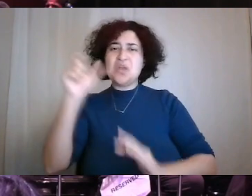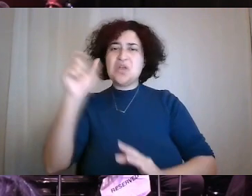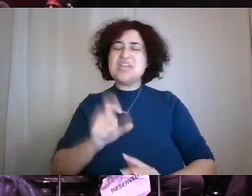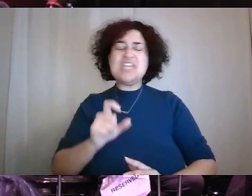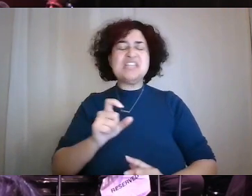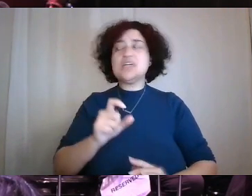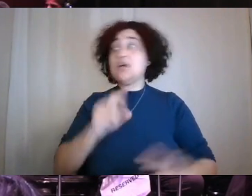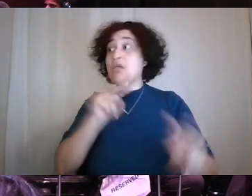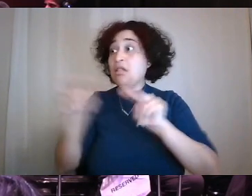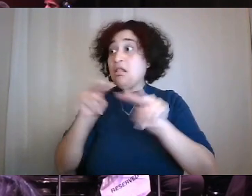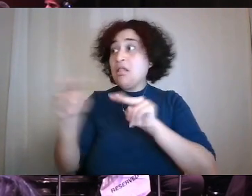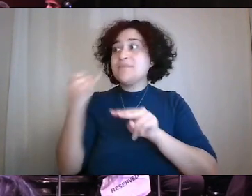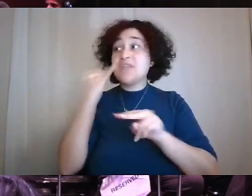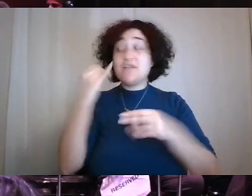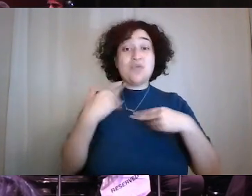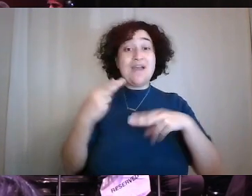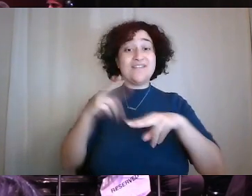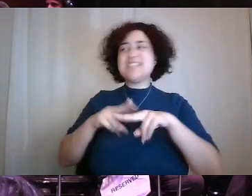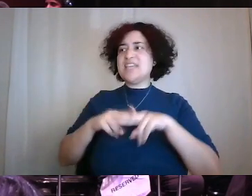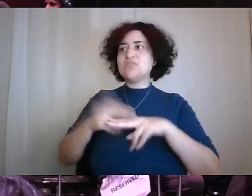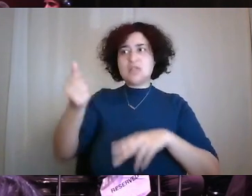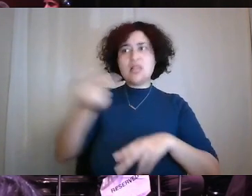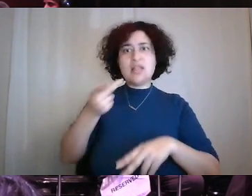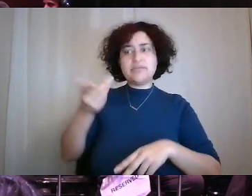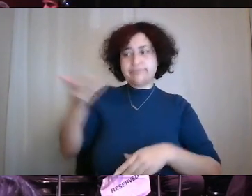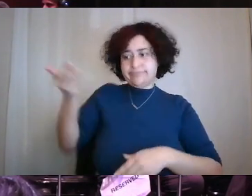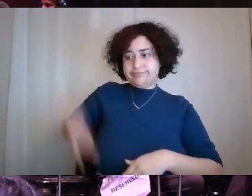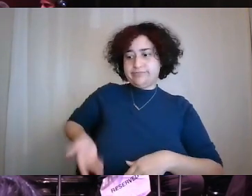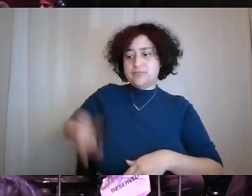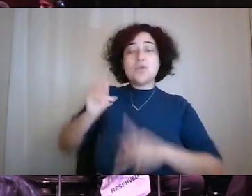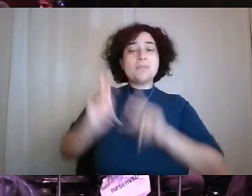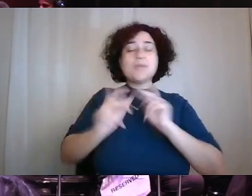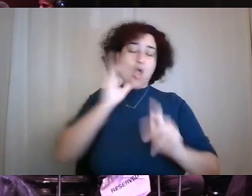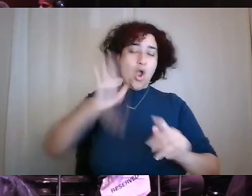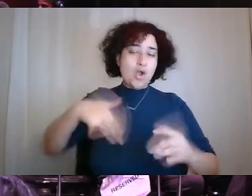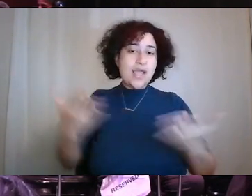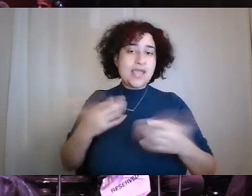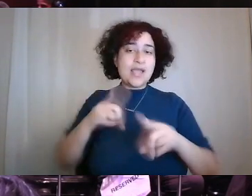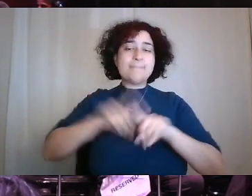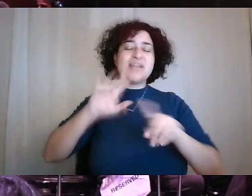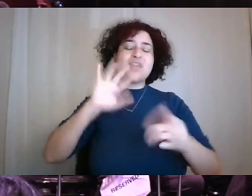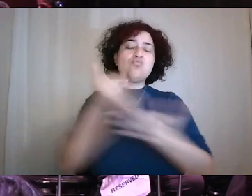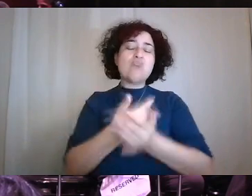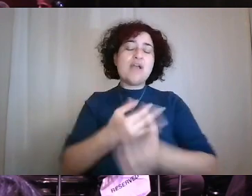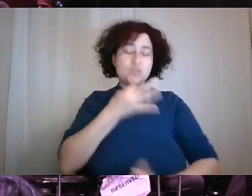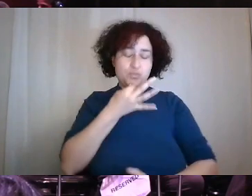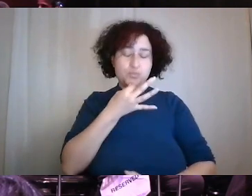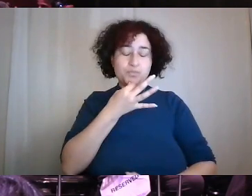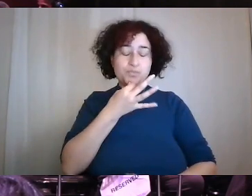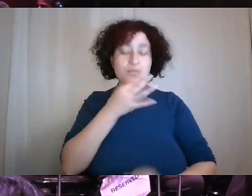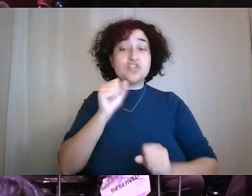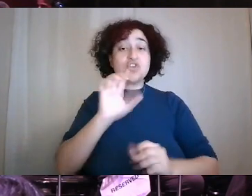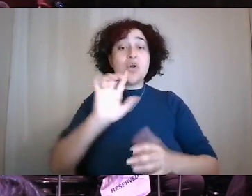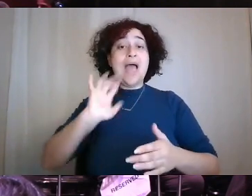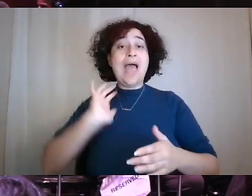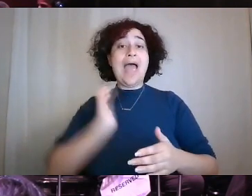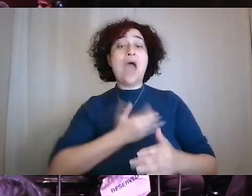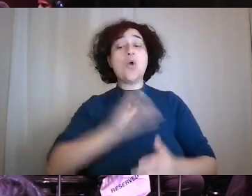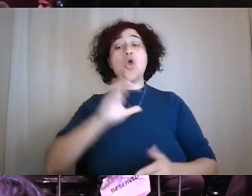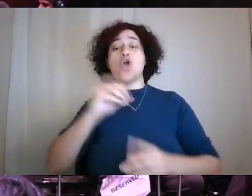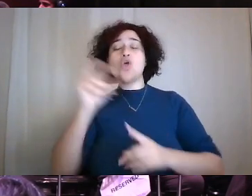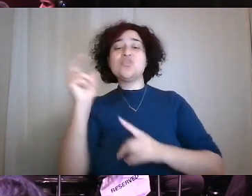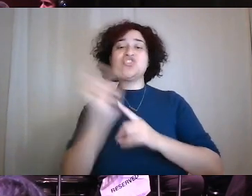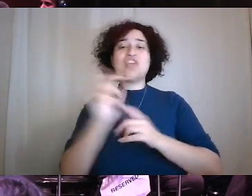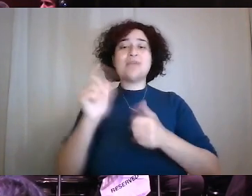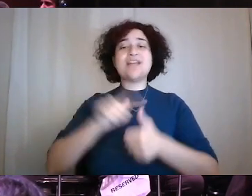them to sit next to you. So some of these folks are not quite here yet, but they will be here soon. So our convening design co-champs, Lisa Portes and